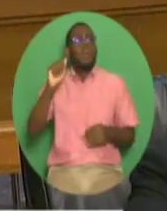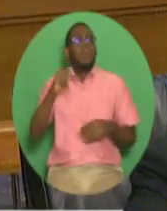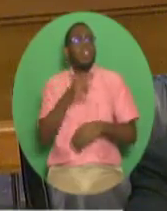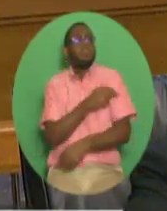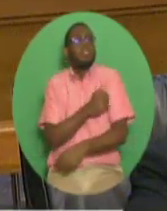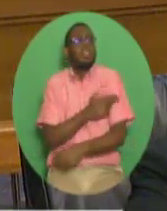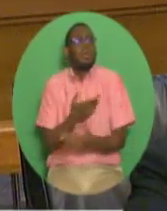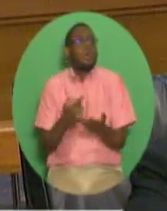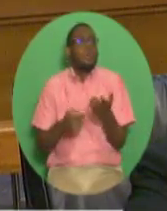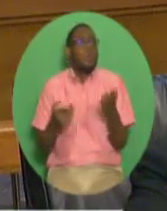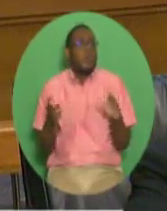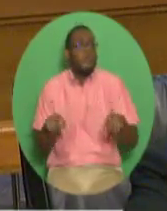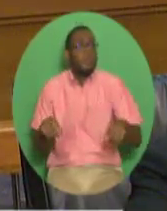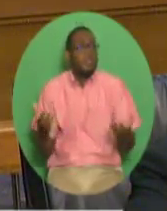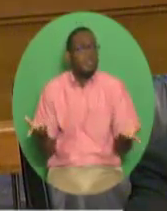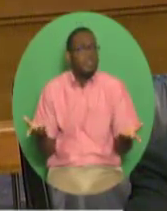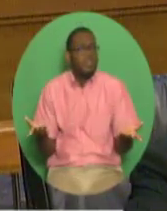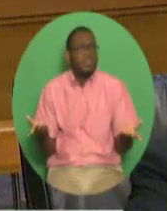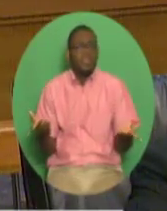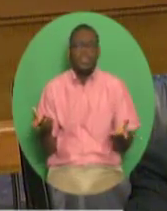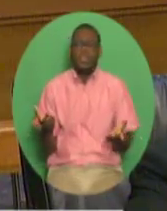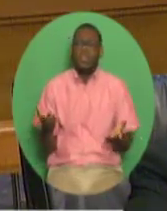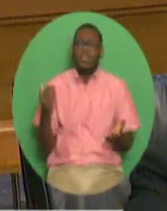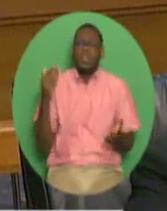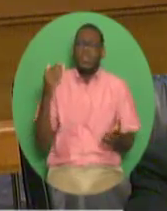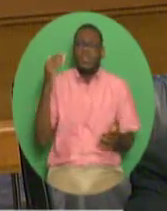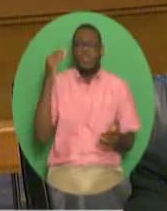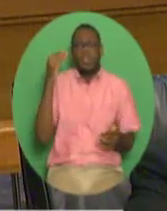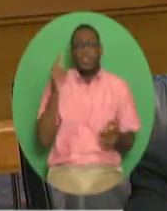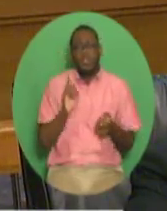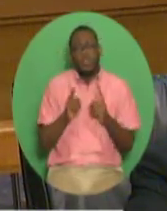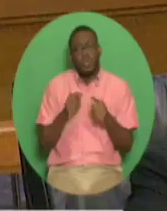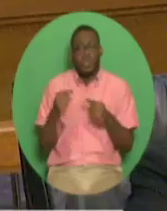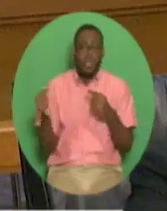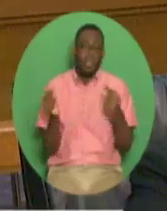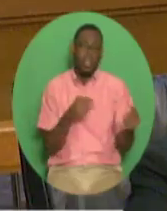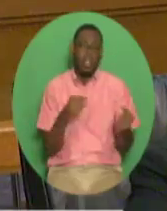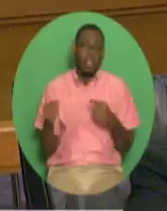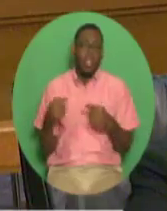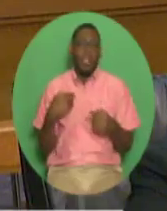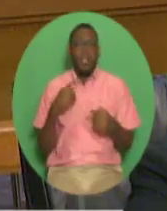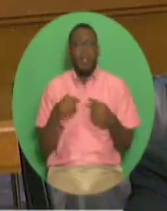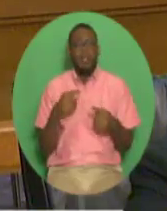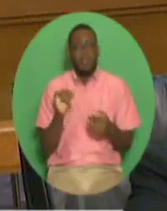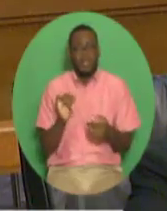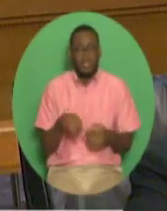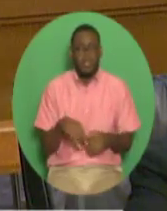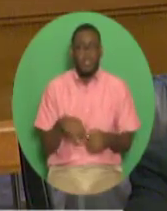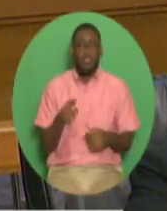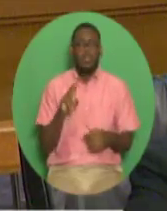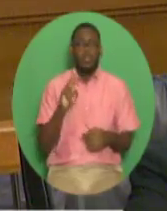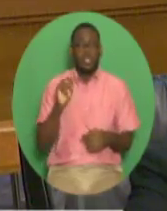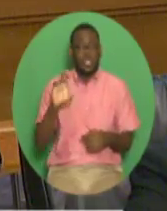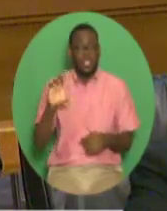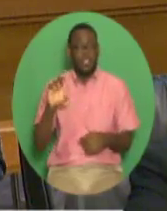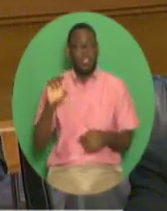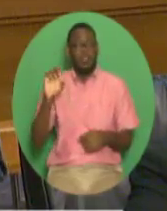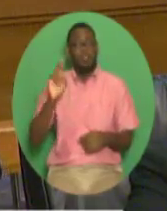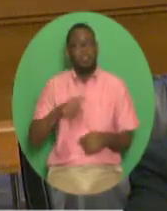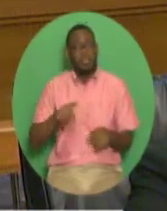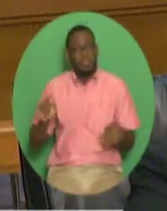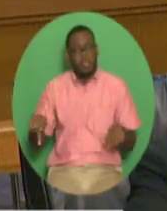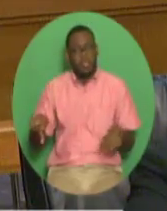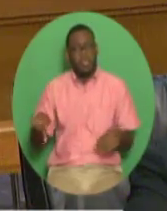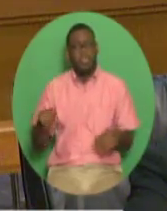been bandied about, has been thrown back and forth. I also want to raise that issue in the context of diversification, perhaps